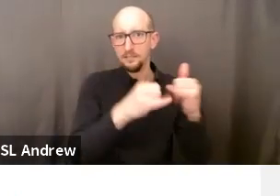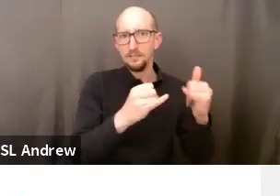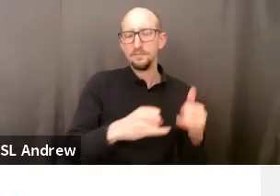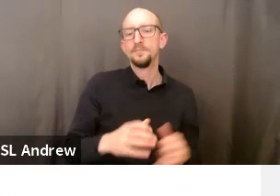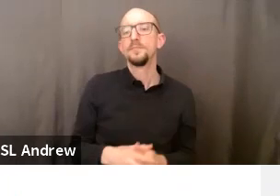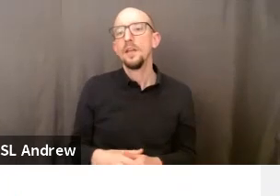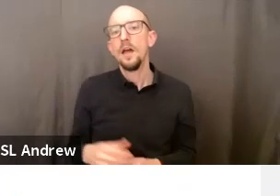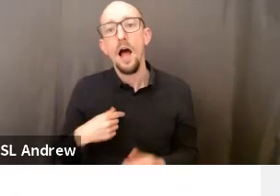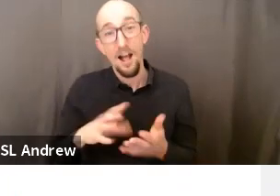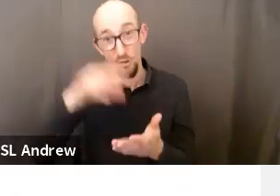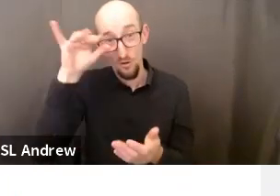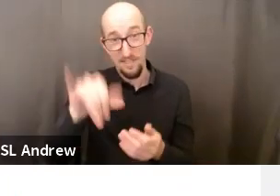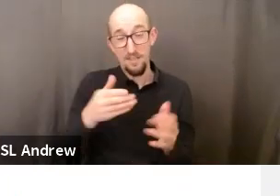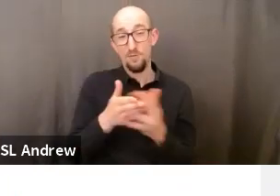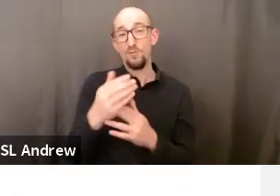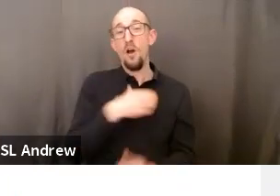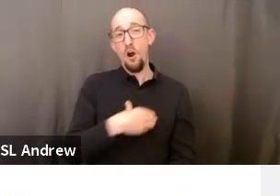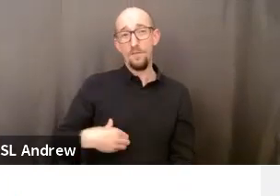Geocode